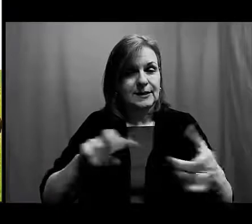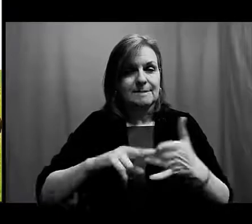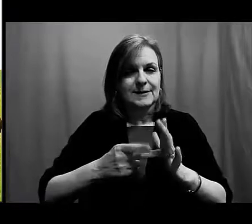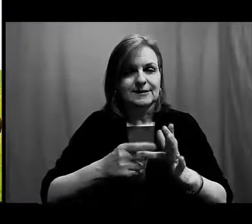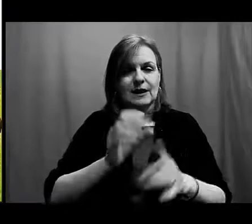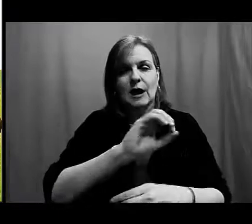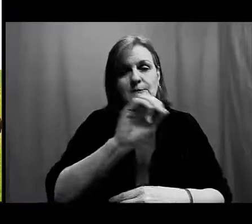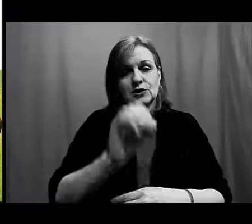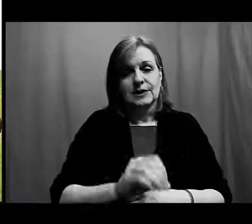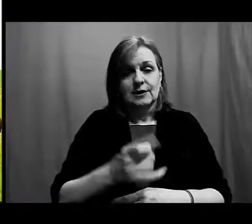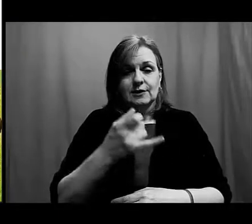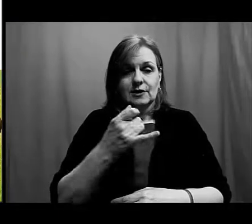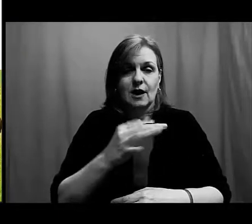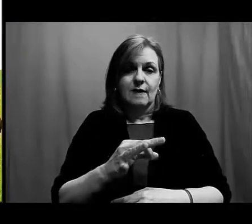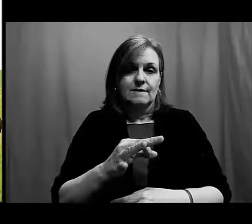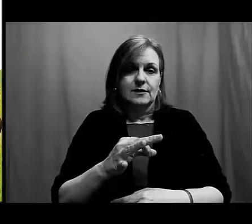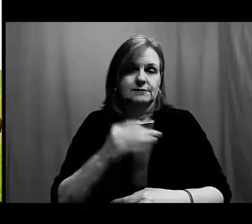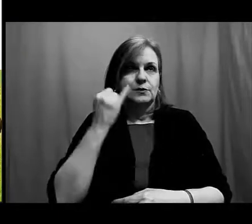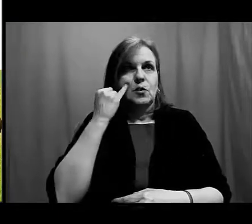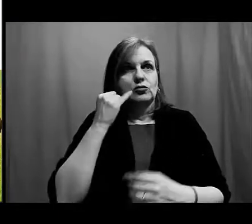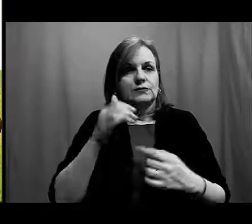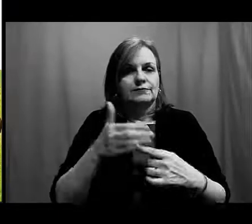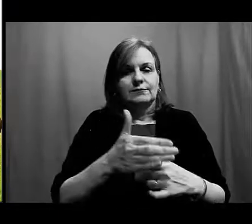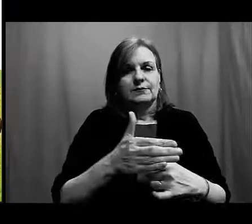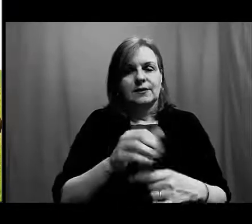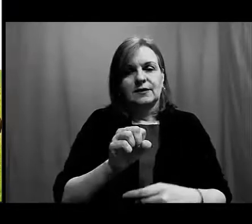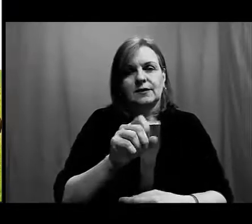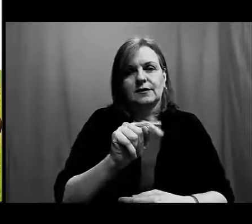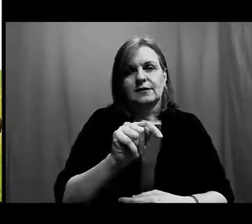biodiversity, think about it as percentage of, say, this